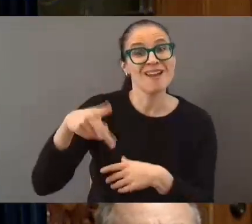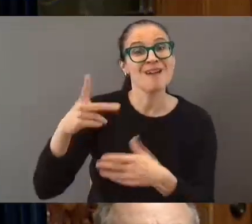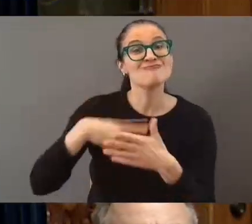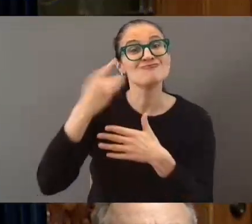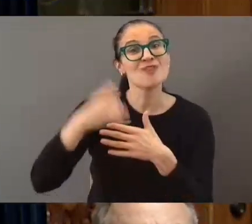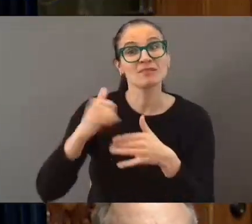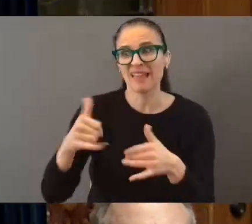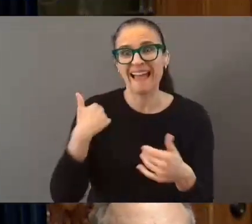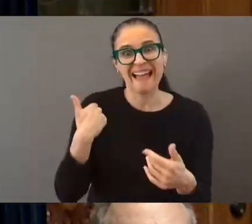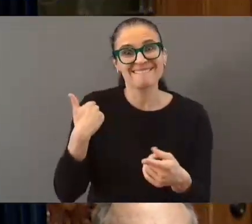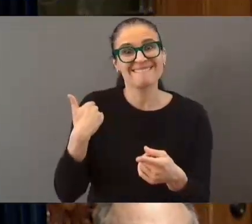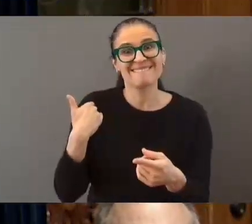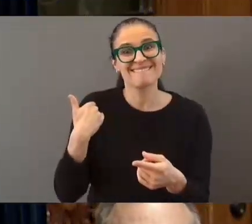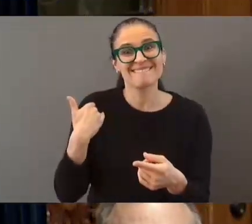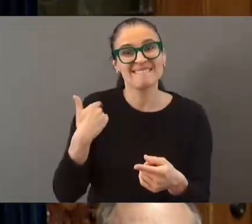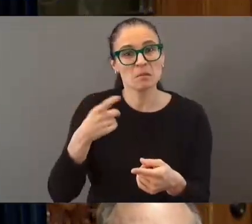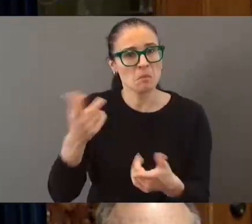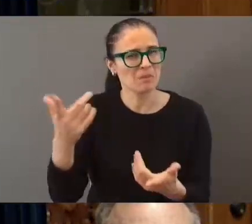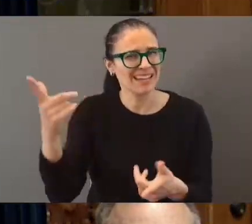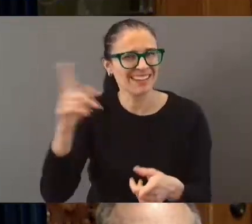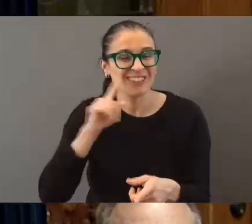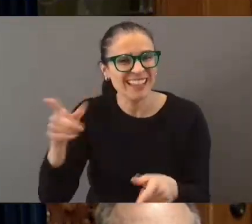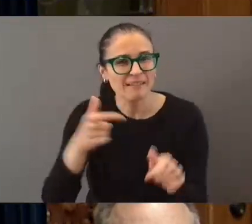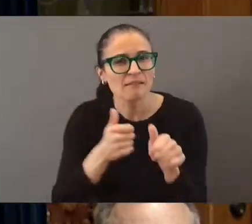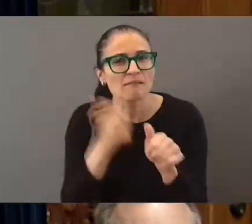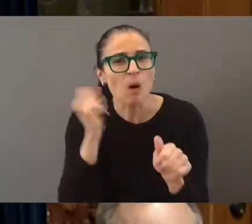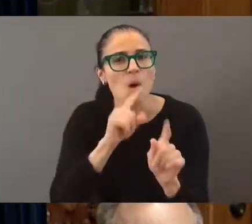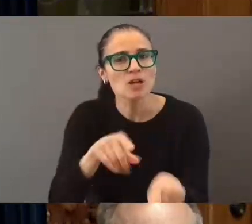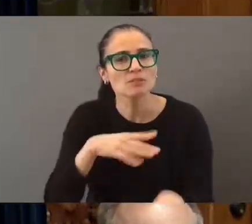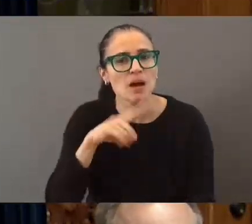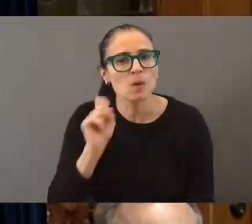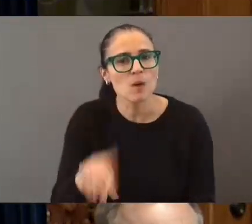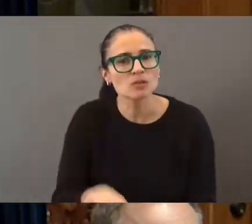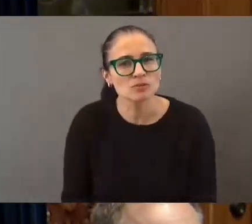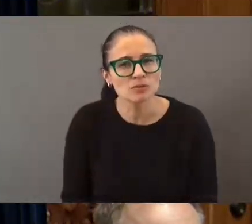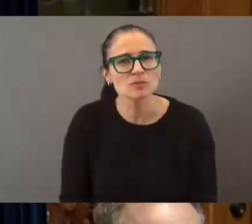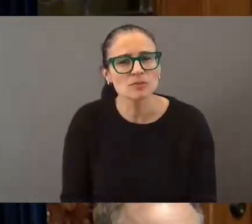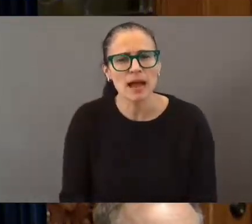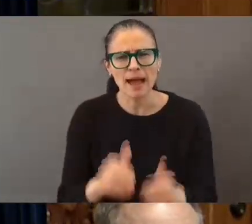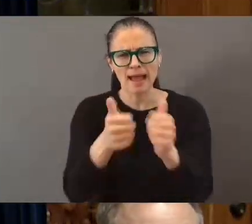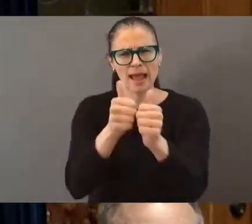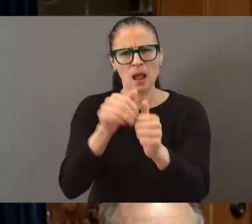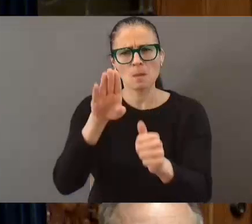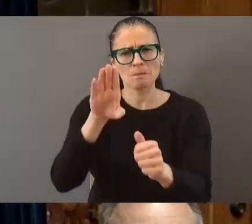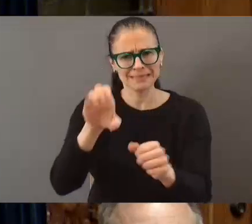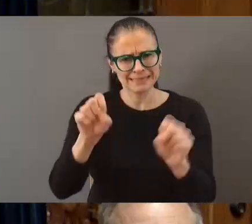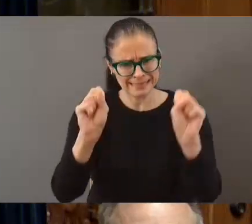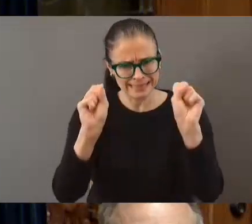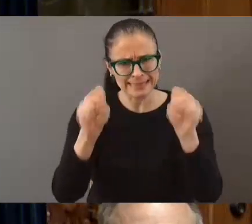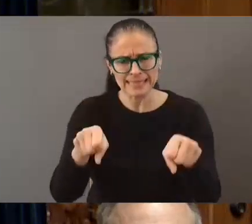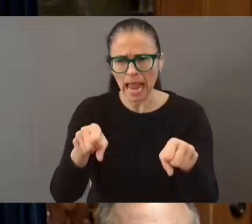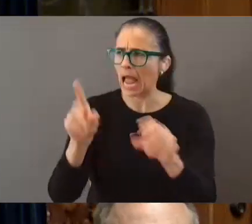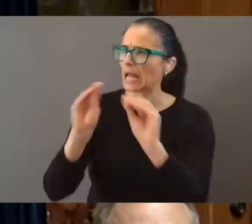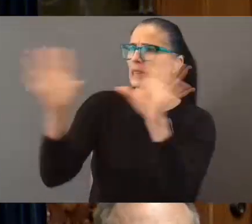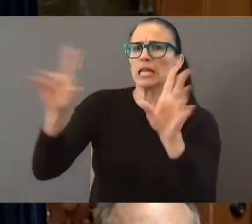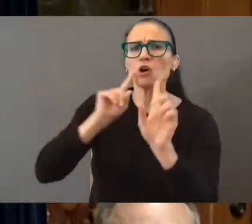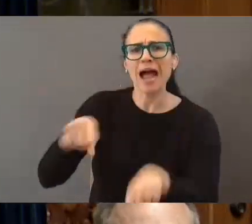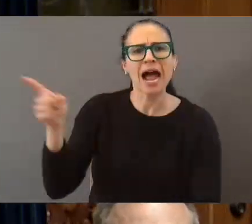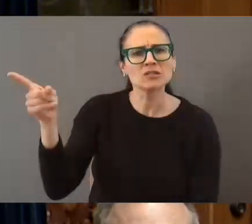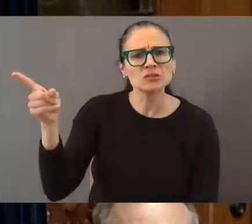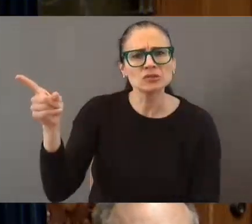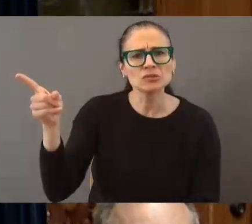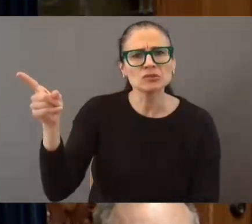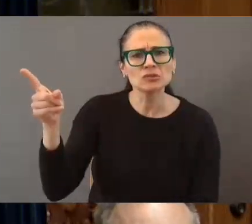can British Columbians expect to get a straight answer or any leadership from this government when the NDP caucus is